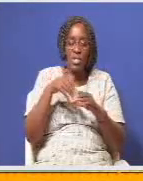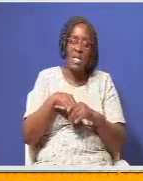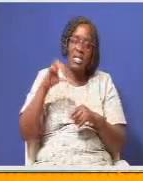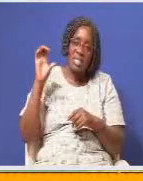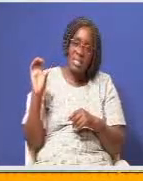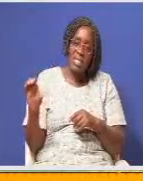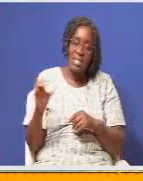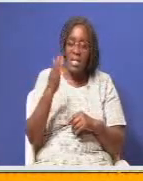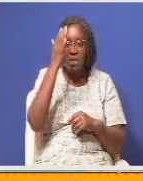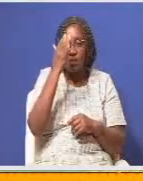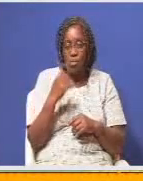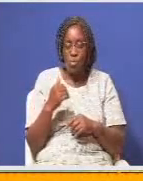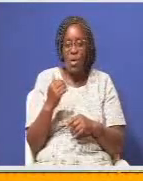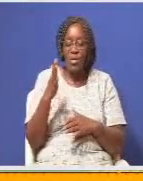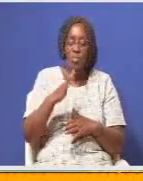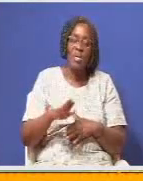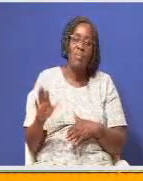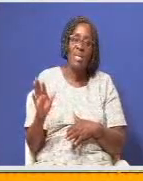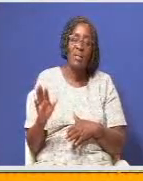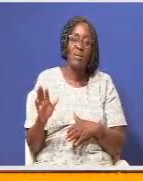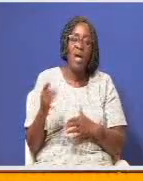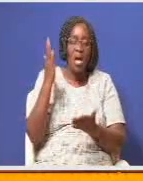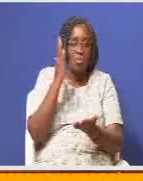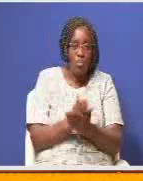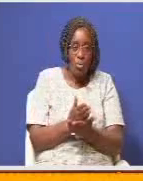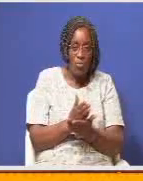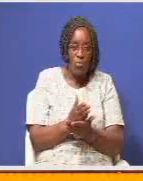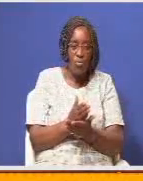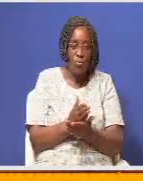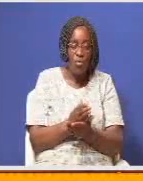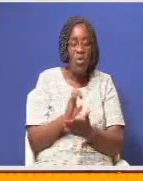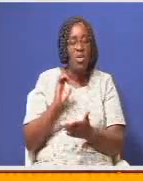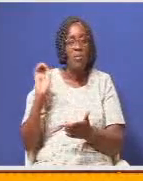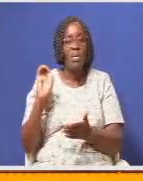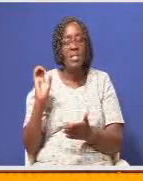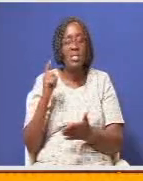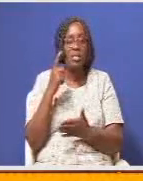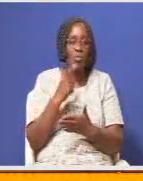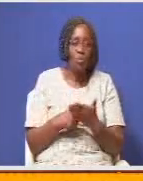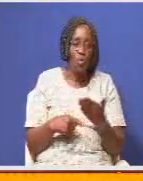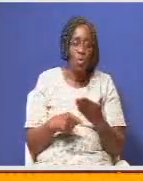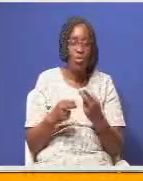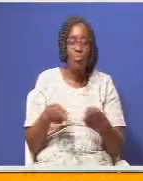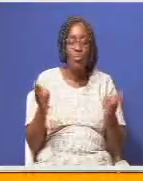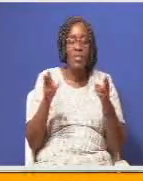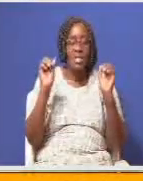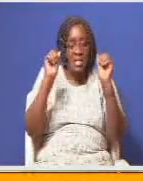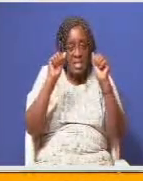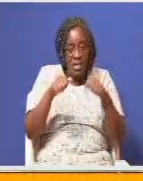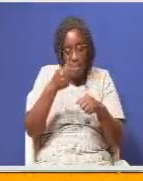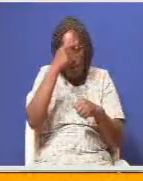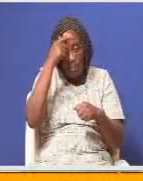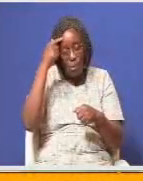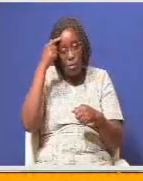And that is why you needed parliamentary approval. The definition of emergency needs to be universal and agreeable, because